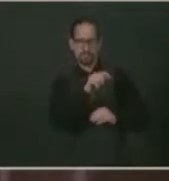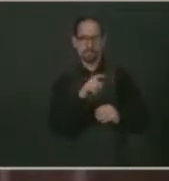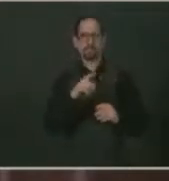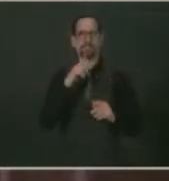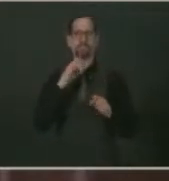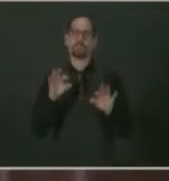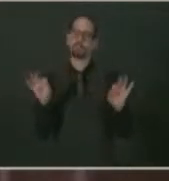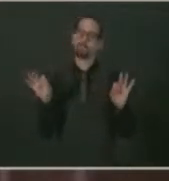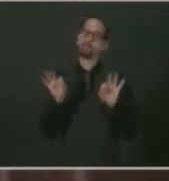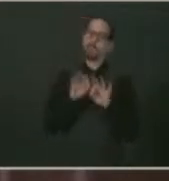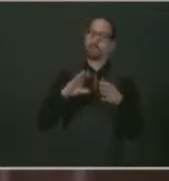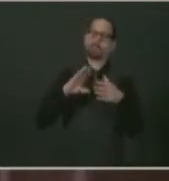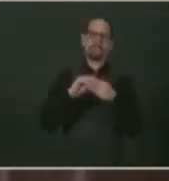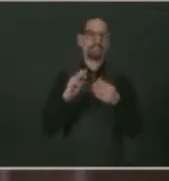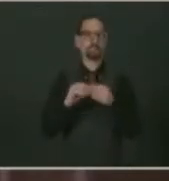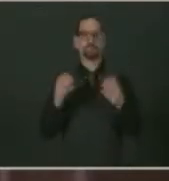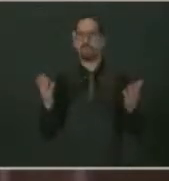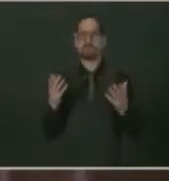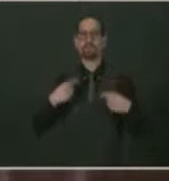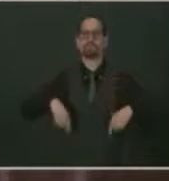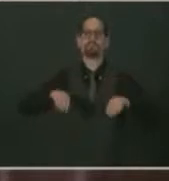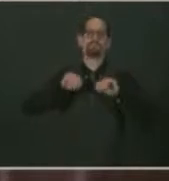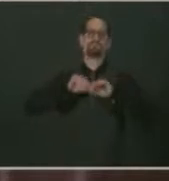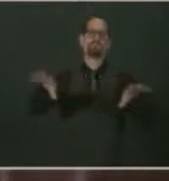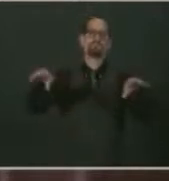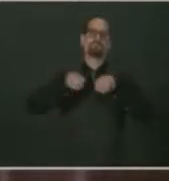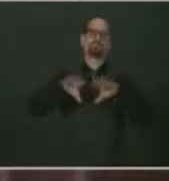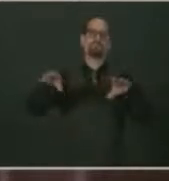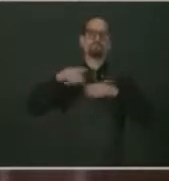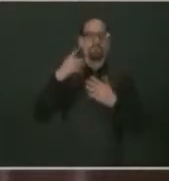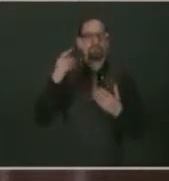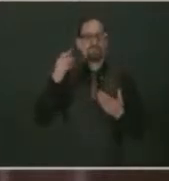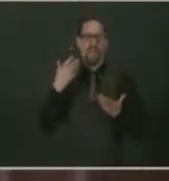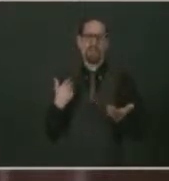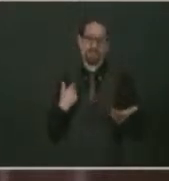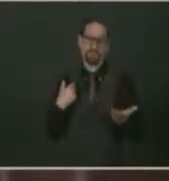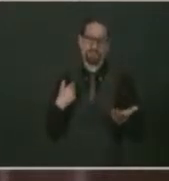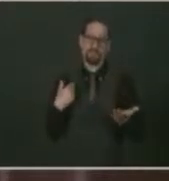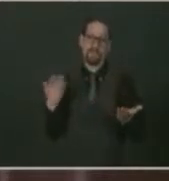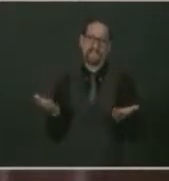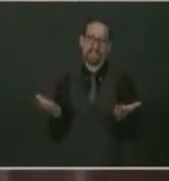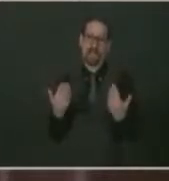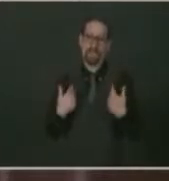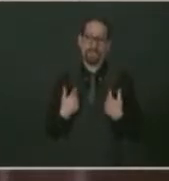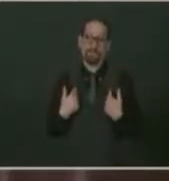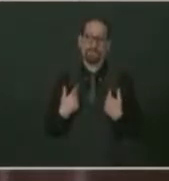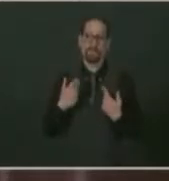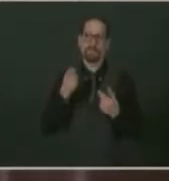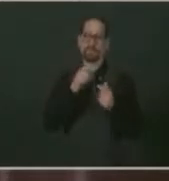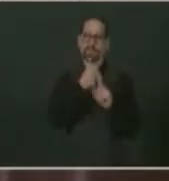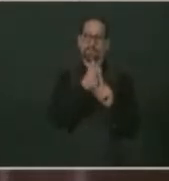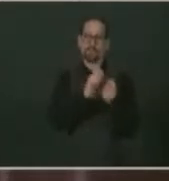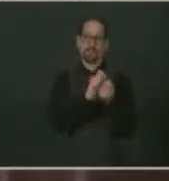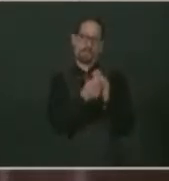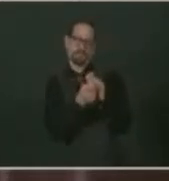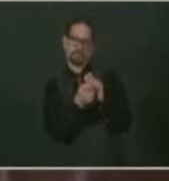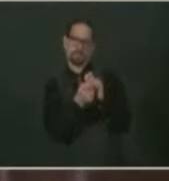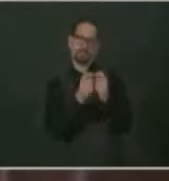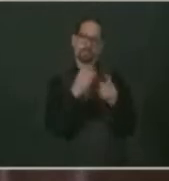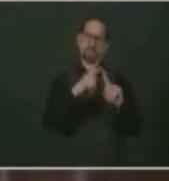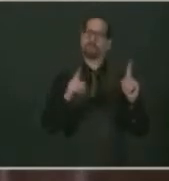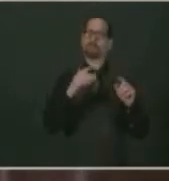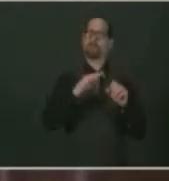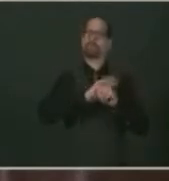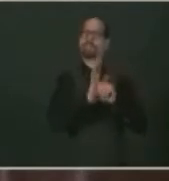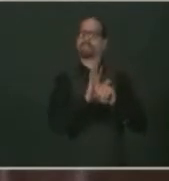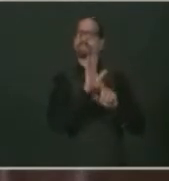public understand that variants are out there. Those mutations can normally occur. When they become